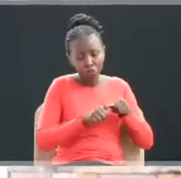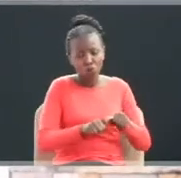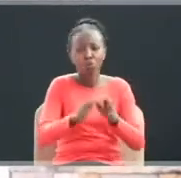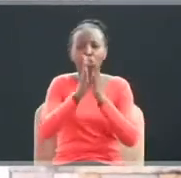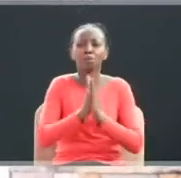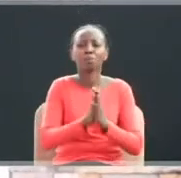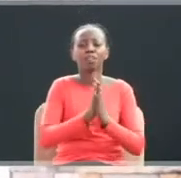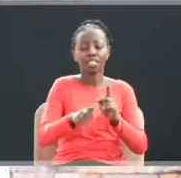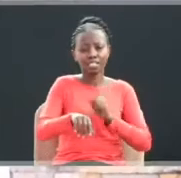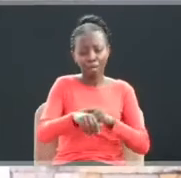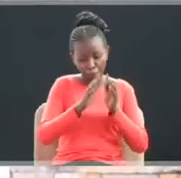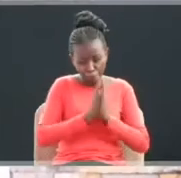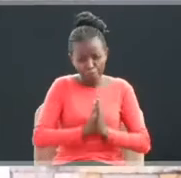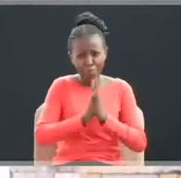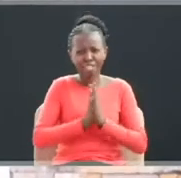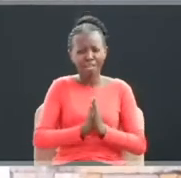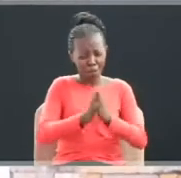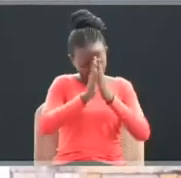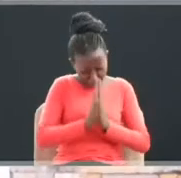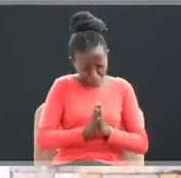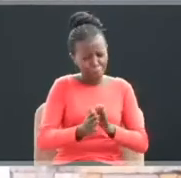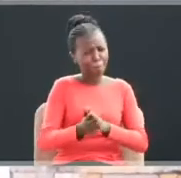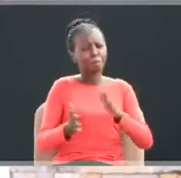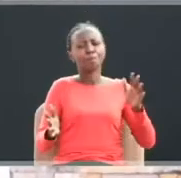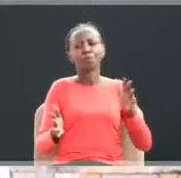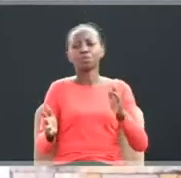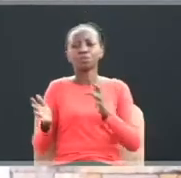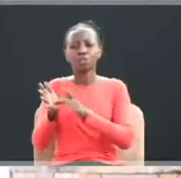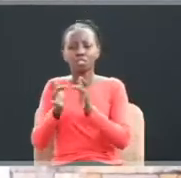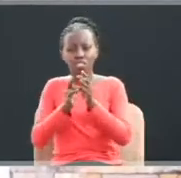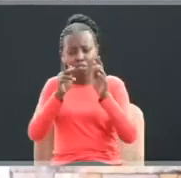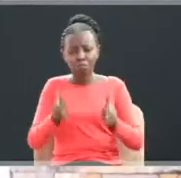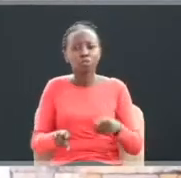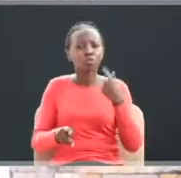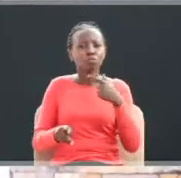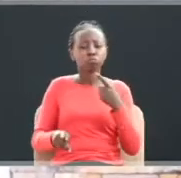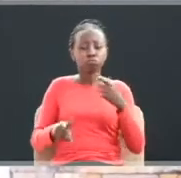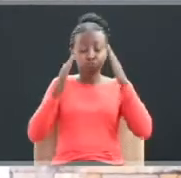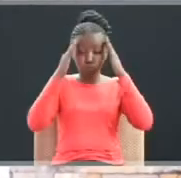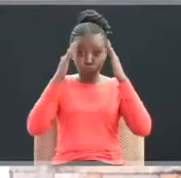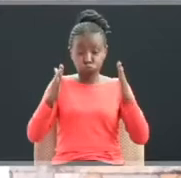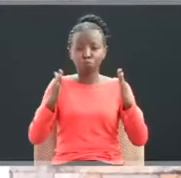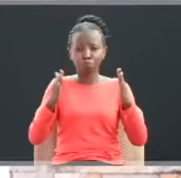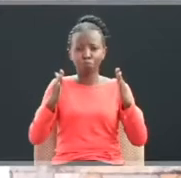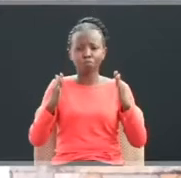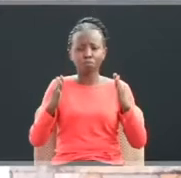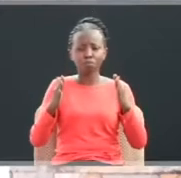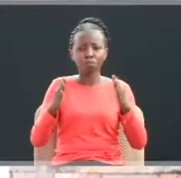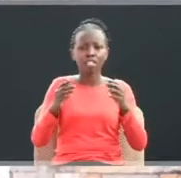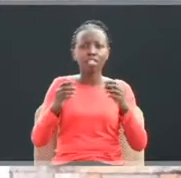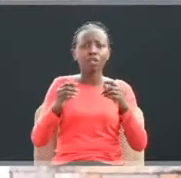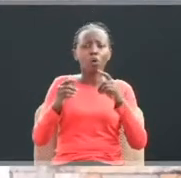when we have prayed, we pray some more. So, Christian who is sober in spirit will be one who has his